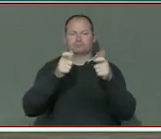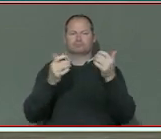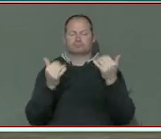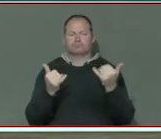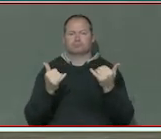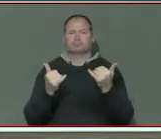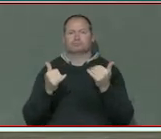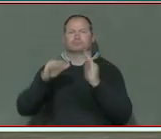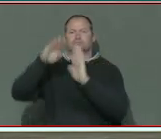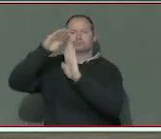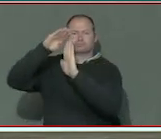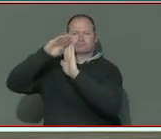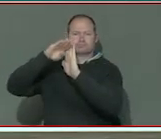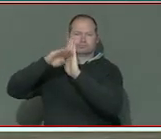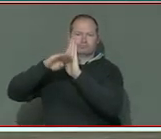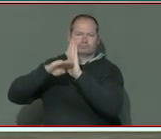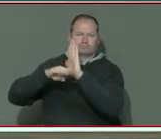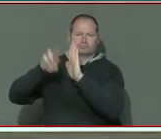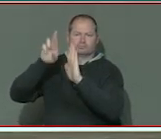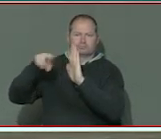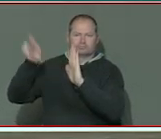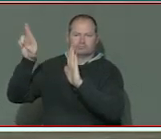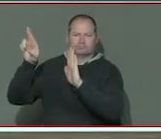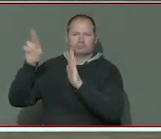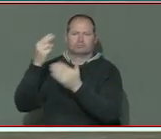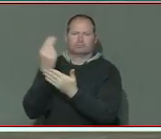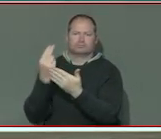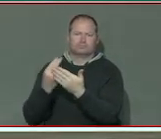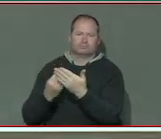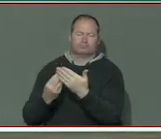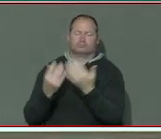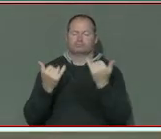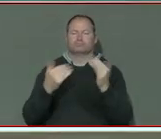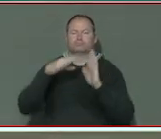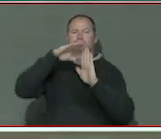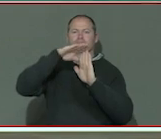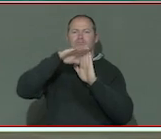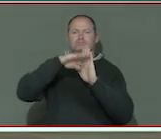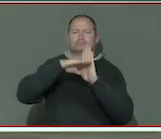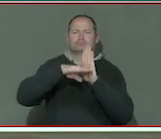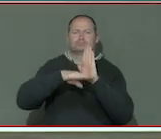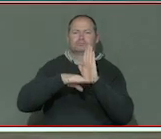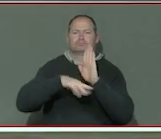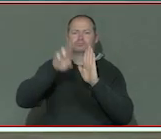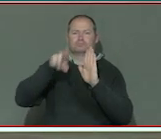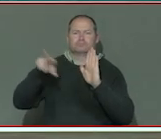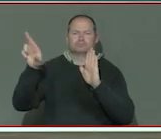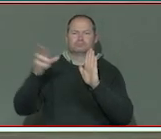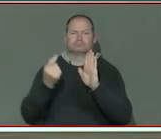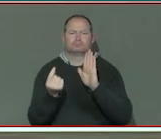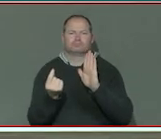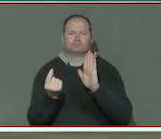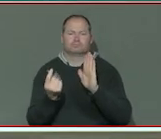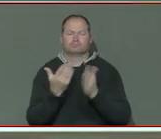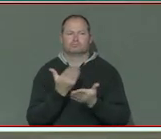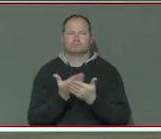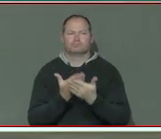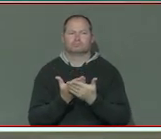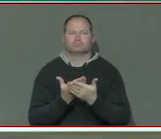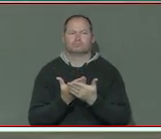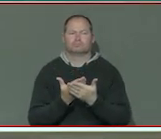list. So let's quickly do the list. So our debtors control, the balance